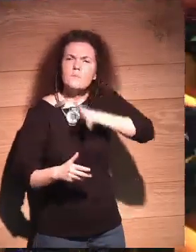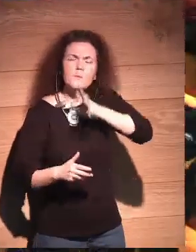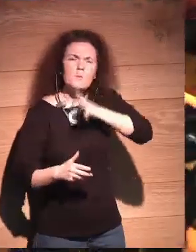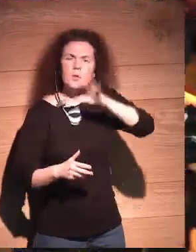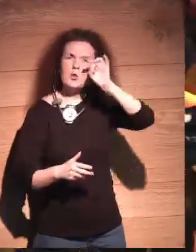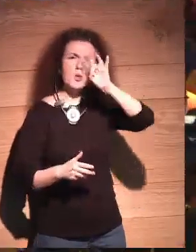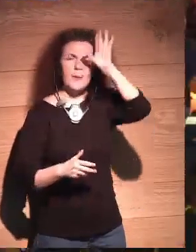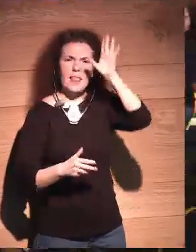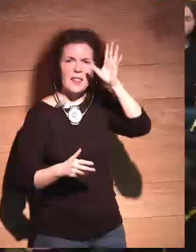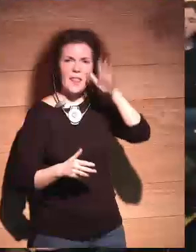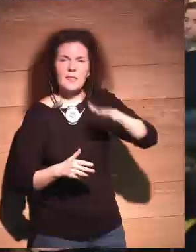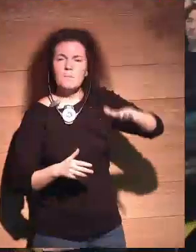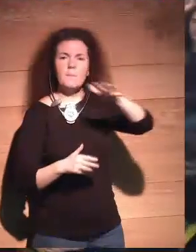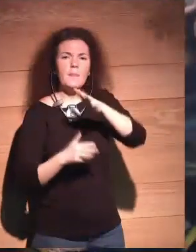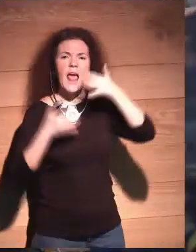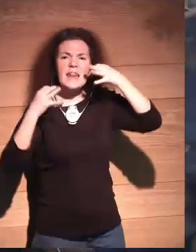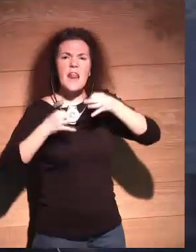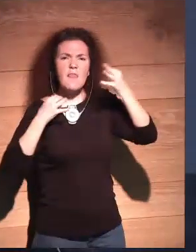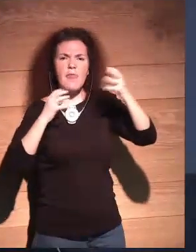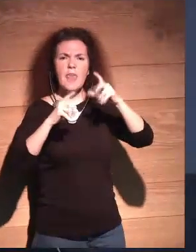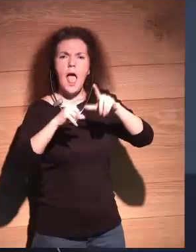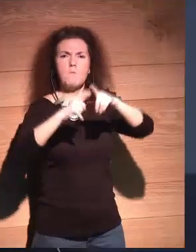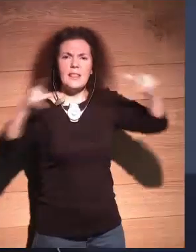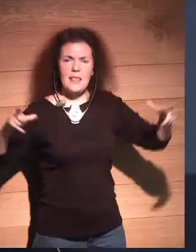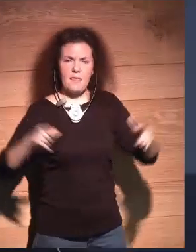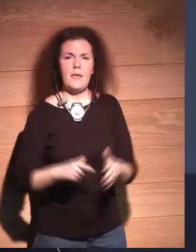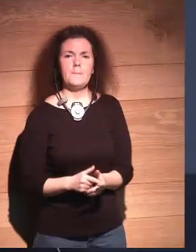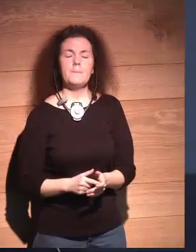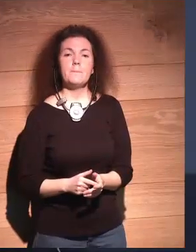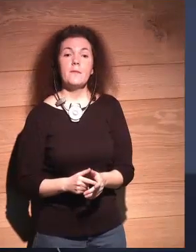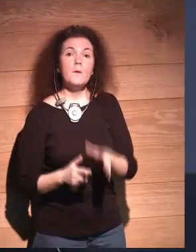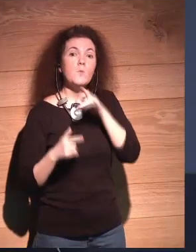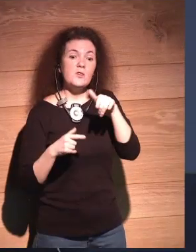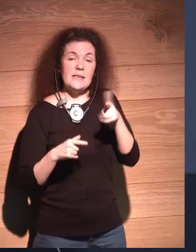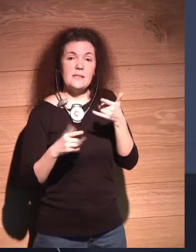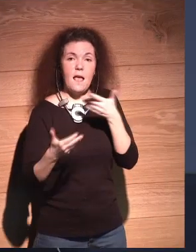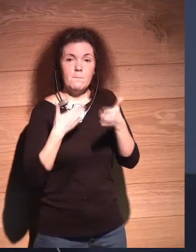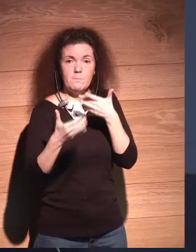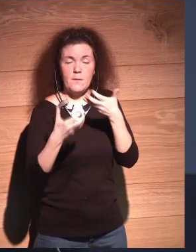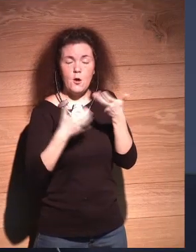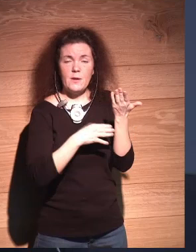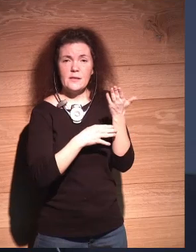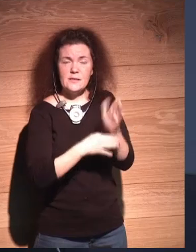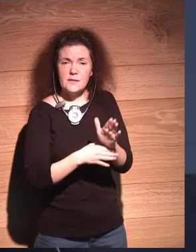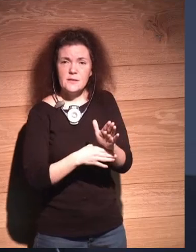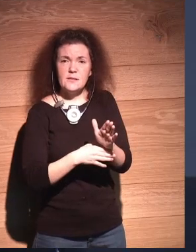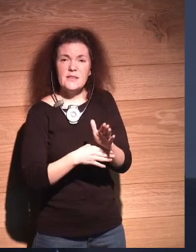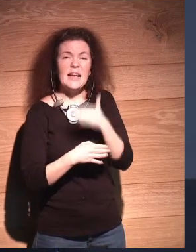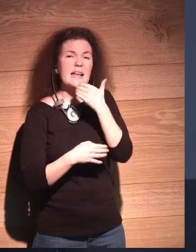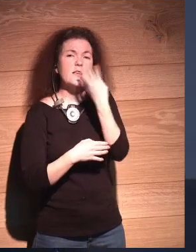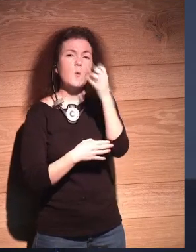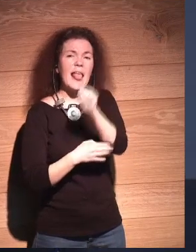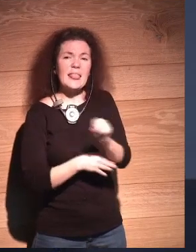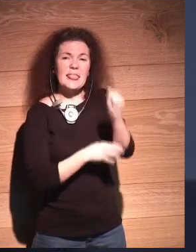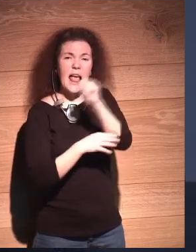world. I think it's a wonderful work in virtual reality and augmented reality. So this piece of work is